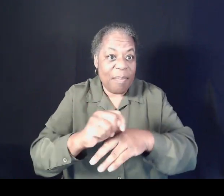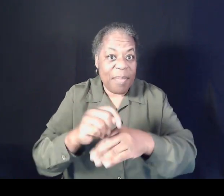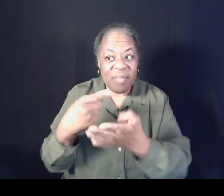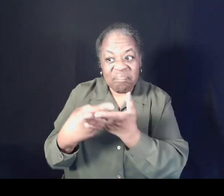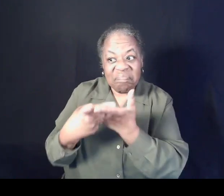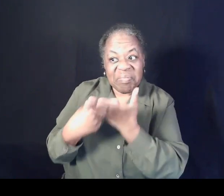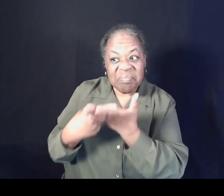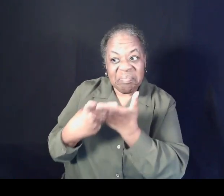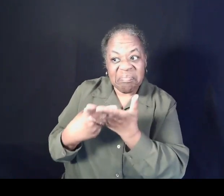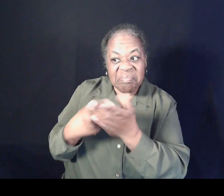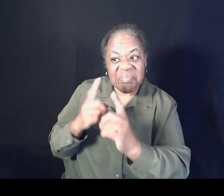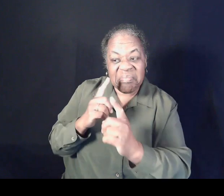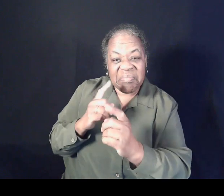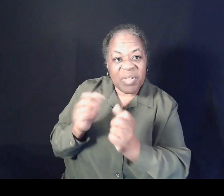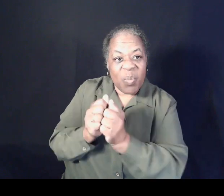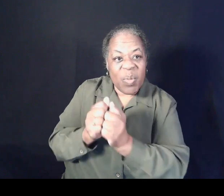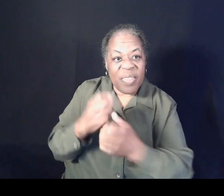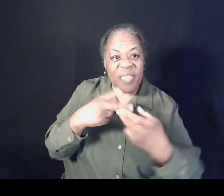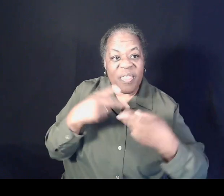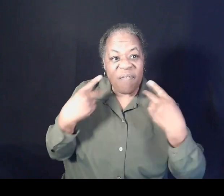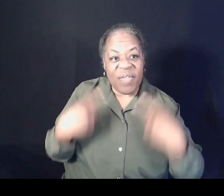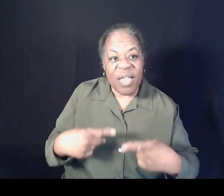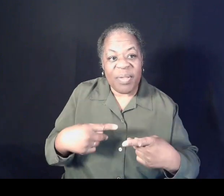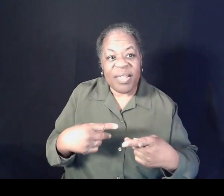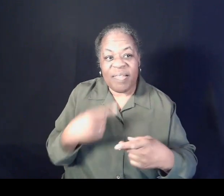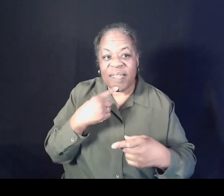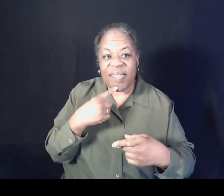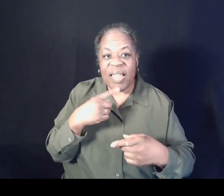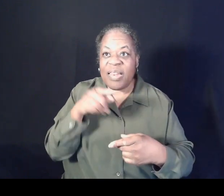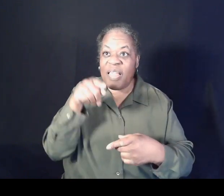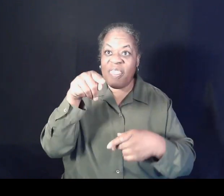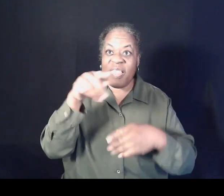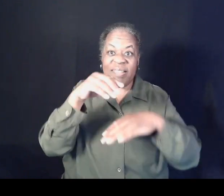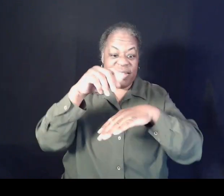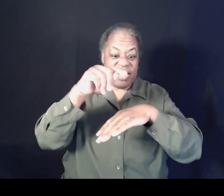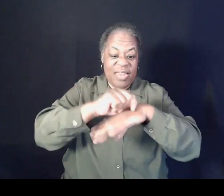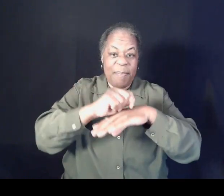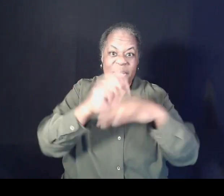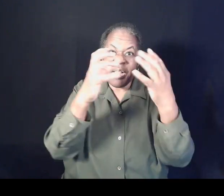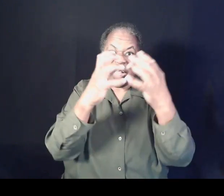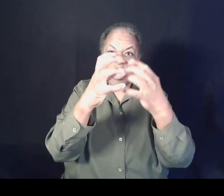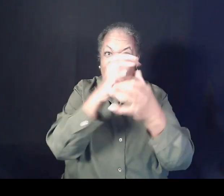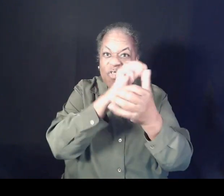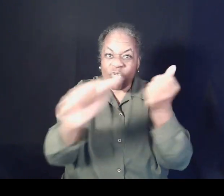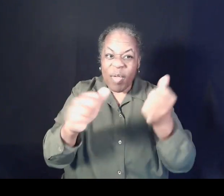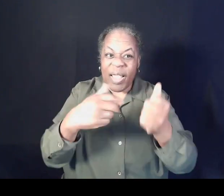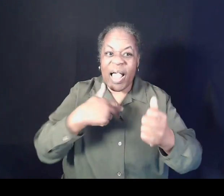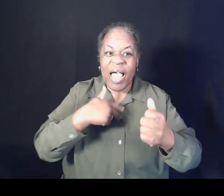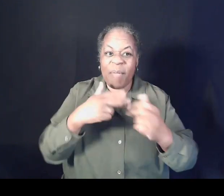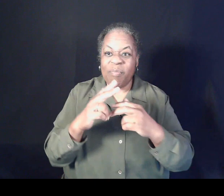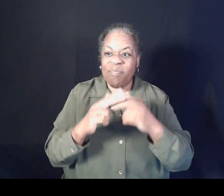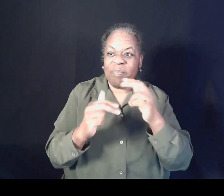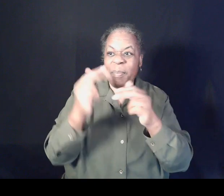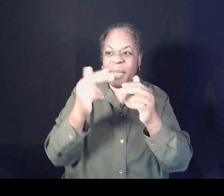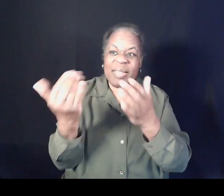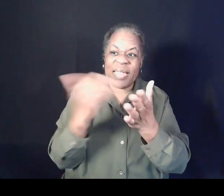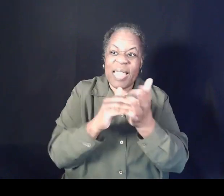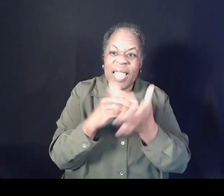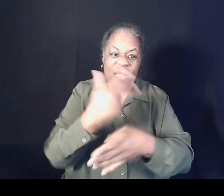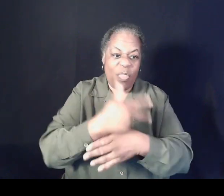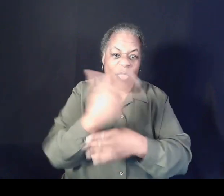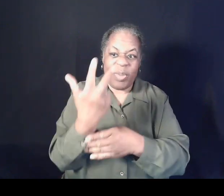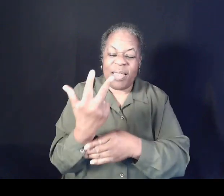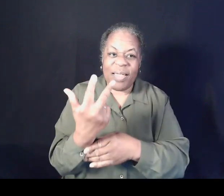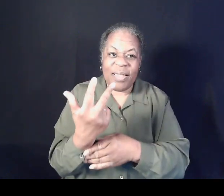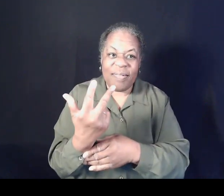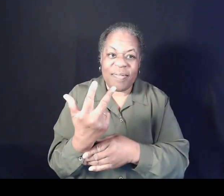he says in John 2, destroy this temple and I will rebuild it in 3 days. To